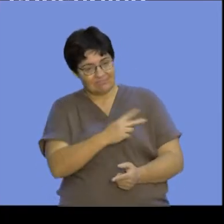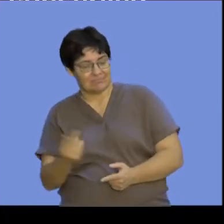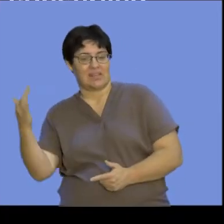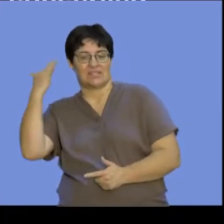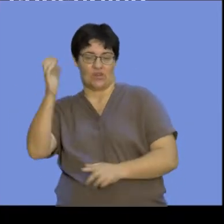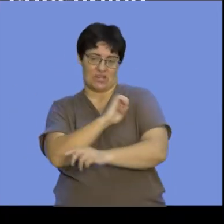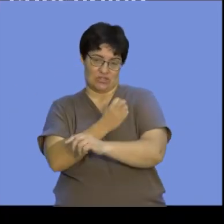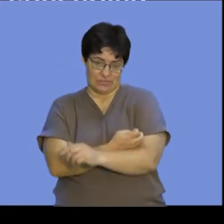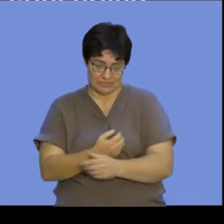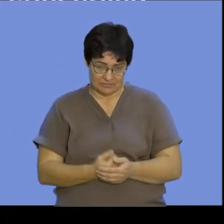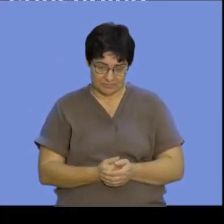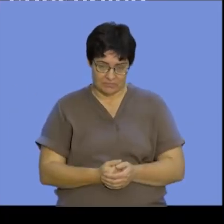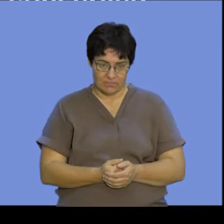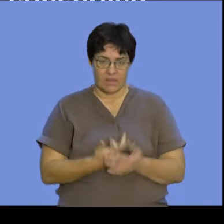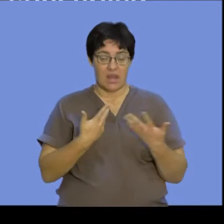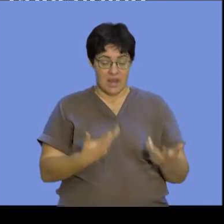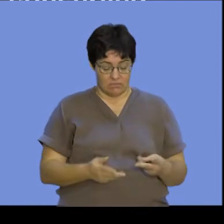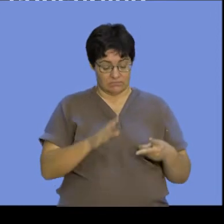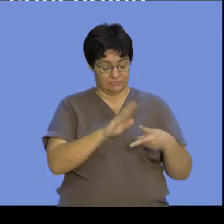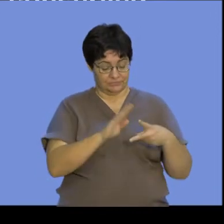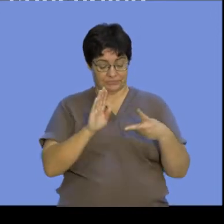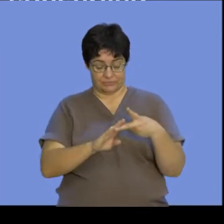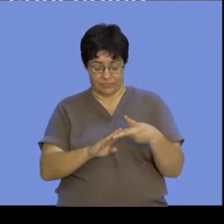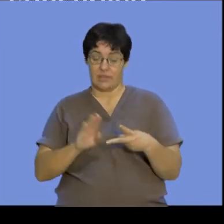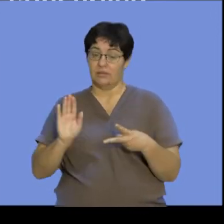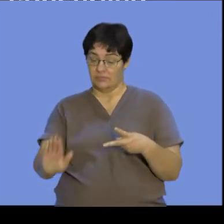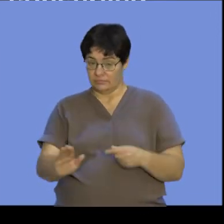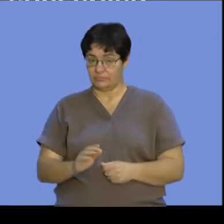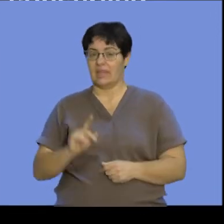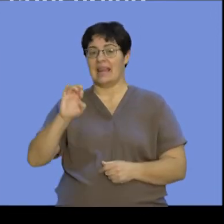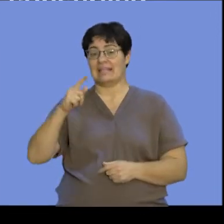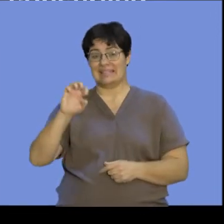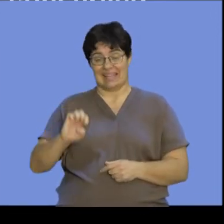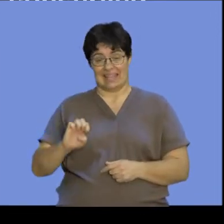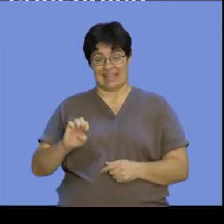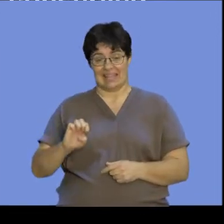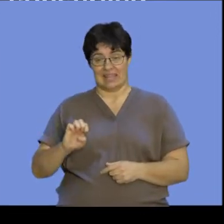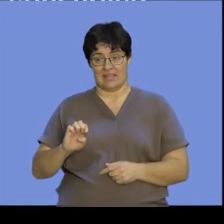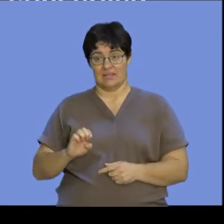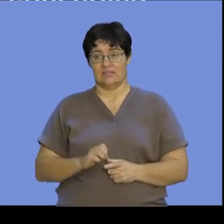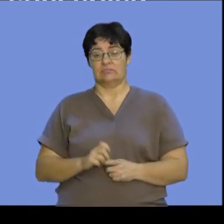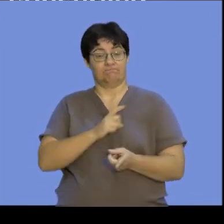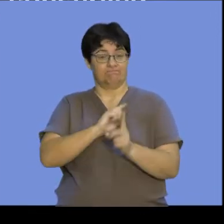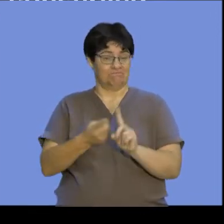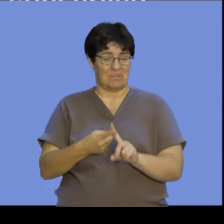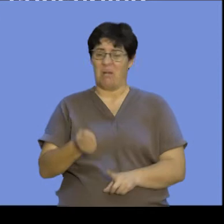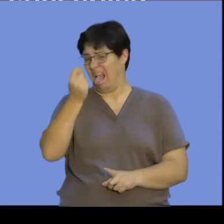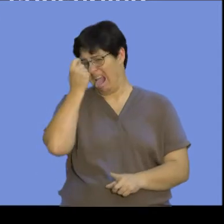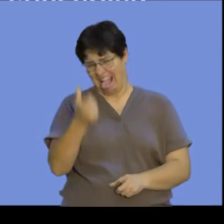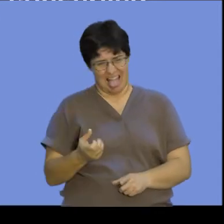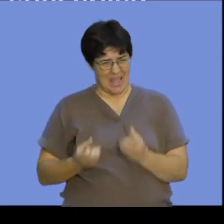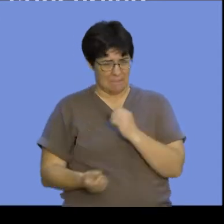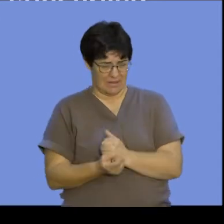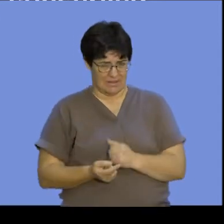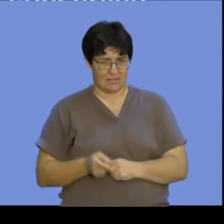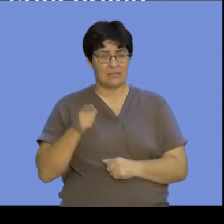Then we get elastic collisions, very rare. Here, my kinetic energy